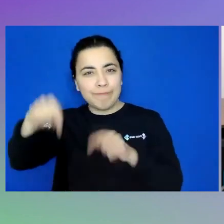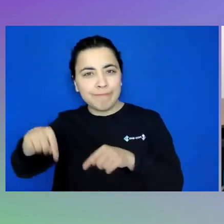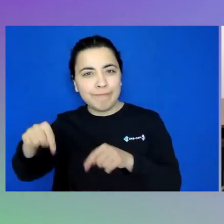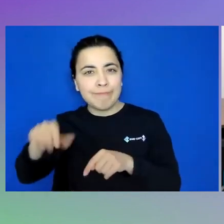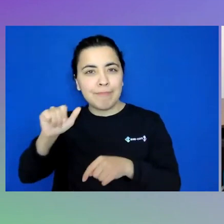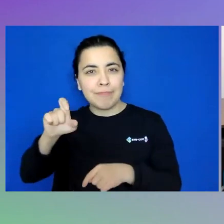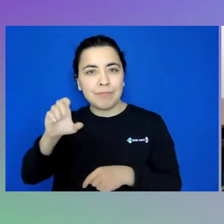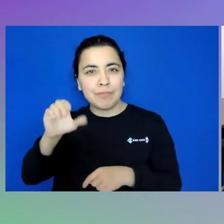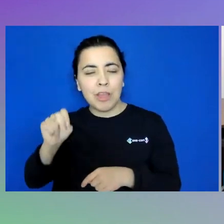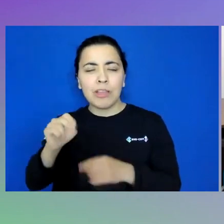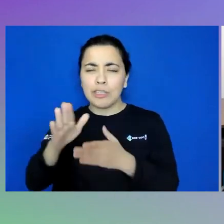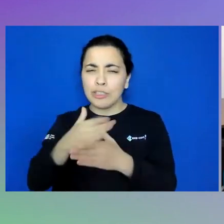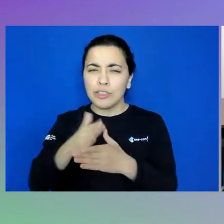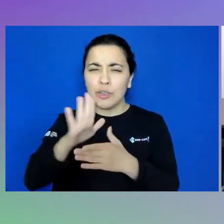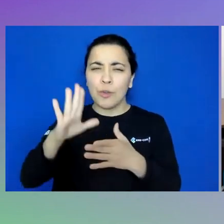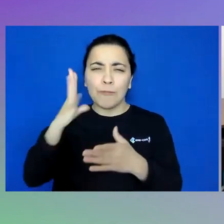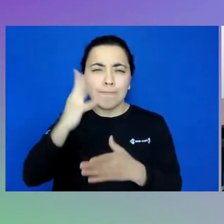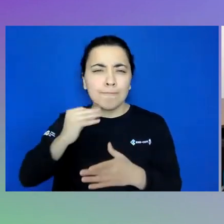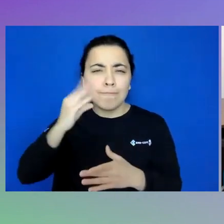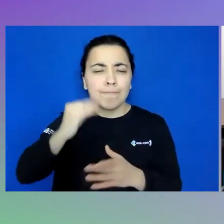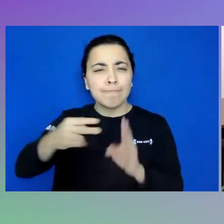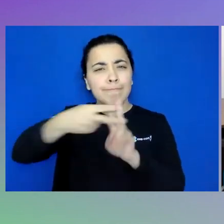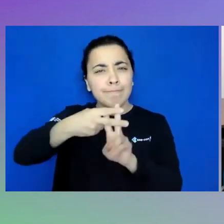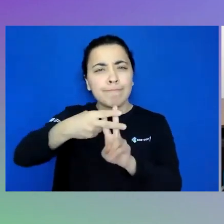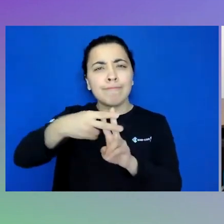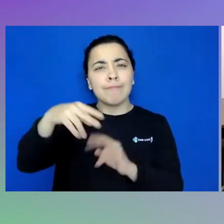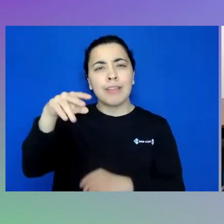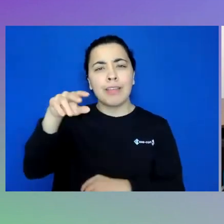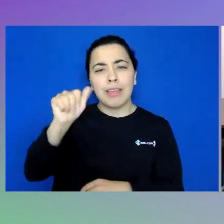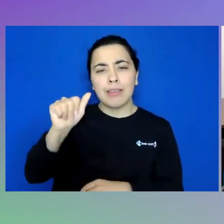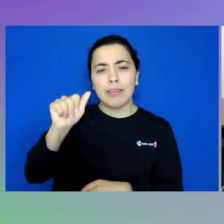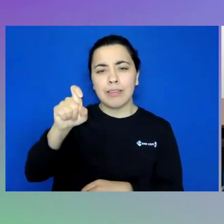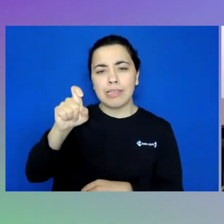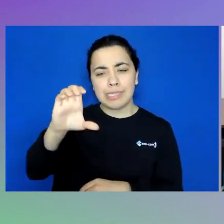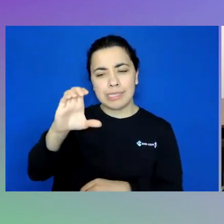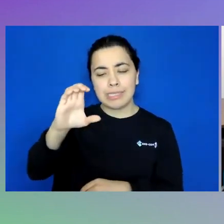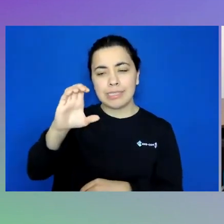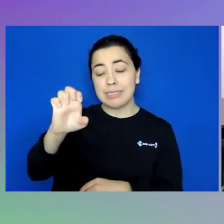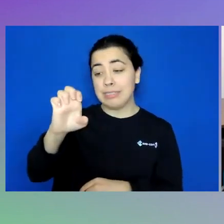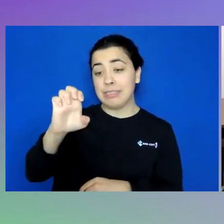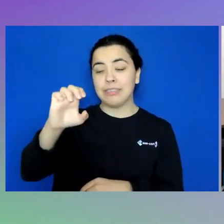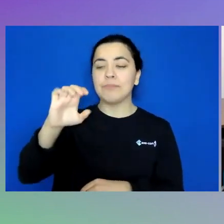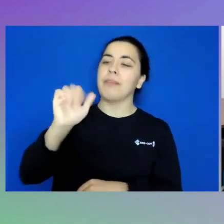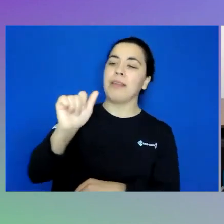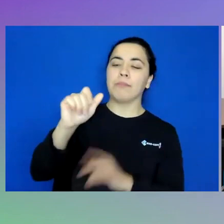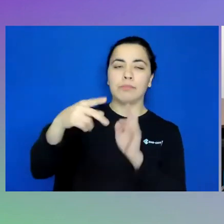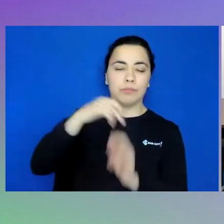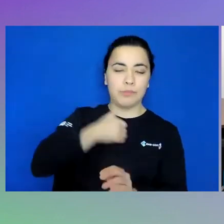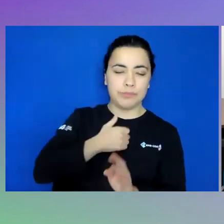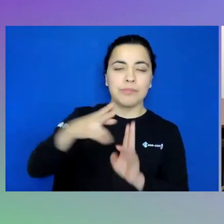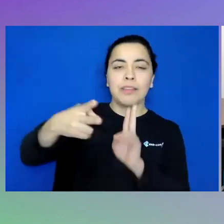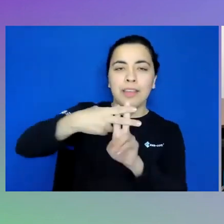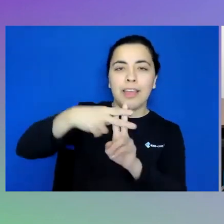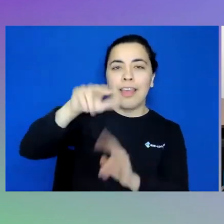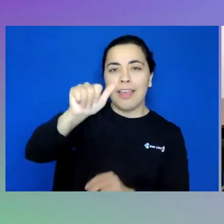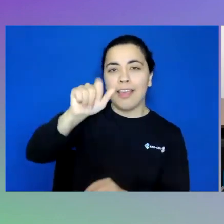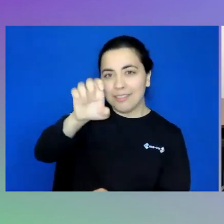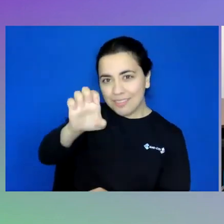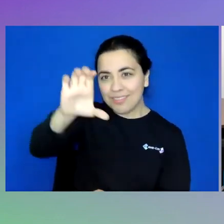using the hashtag AXECON, XCON. again, wonderful session. Thank you.